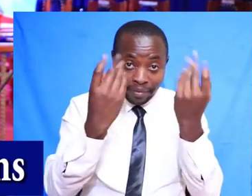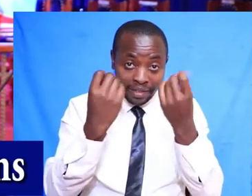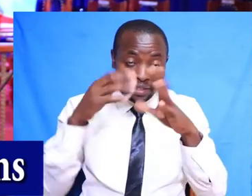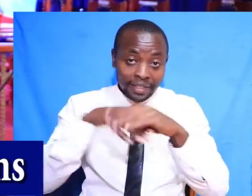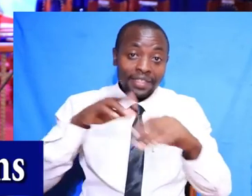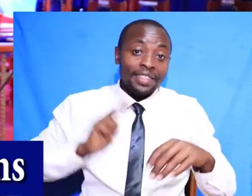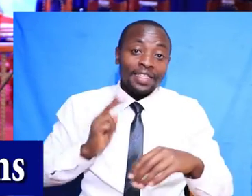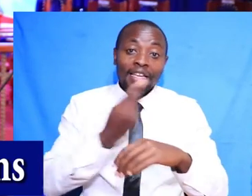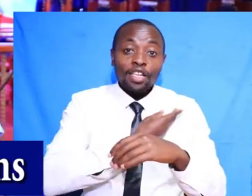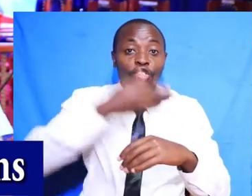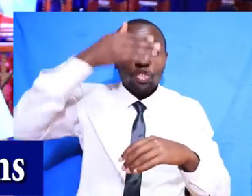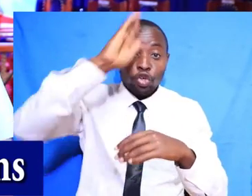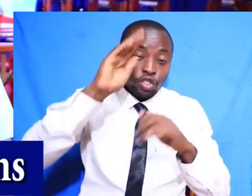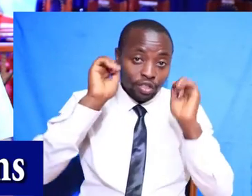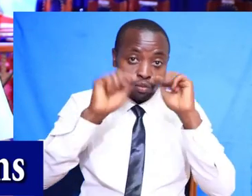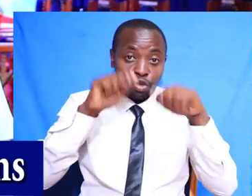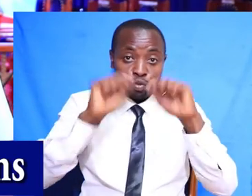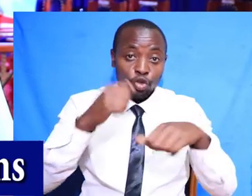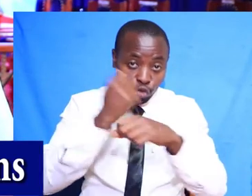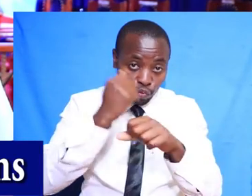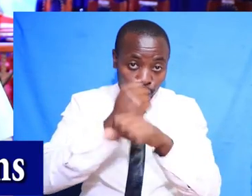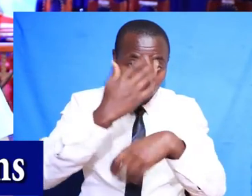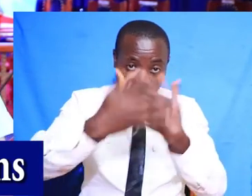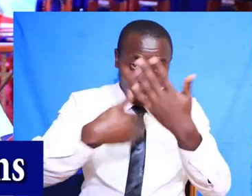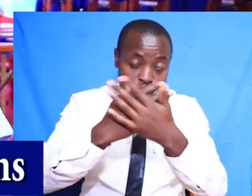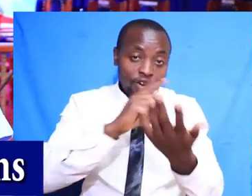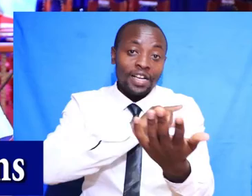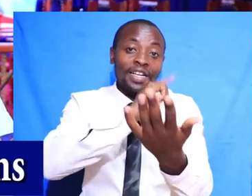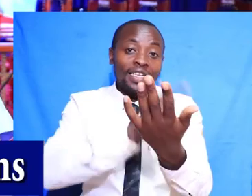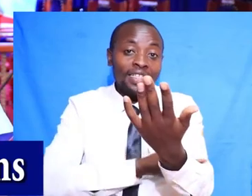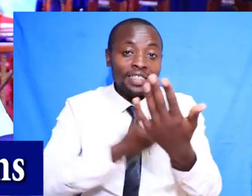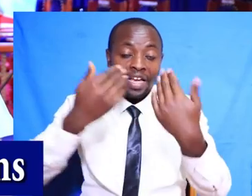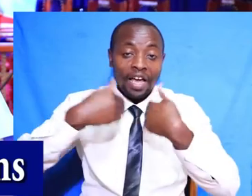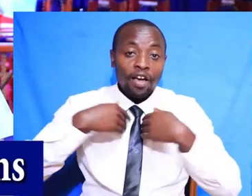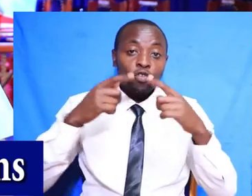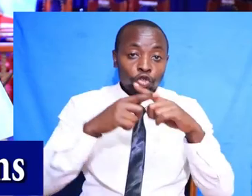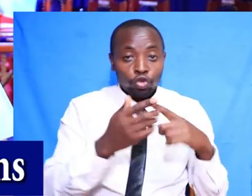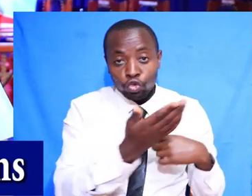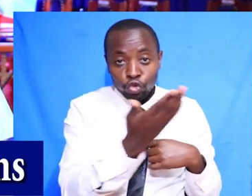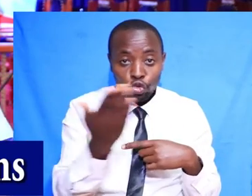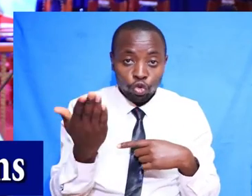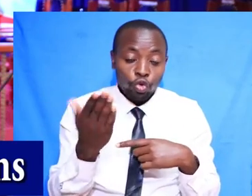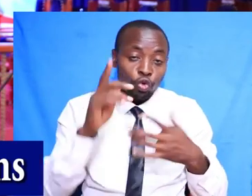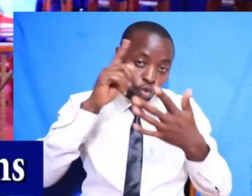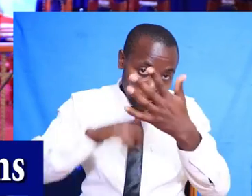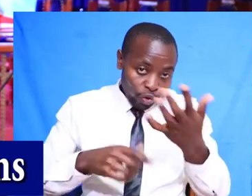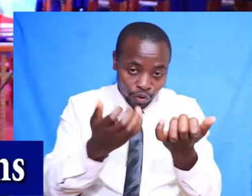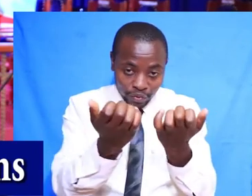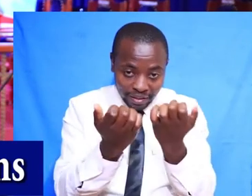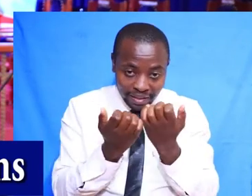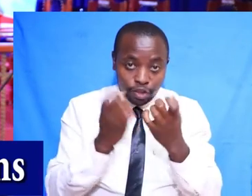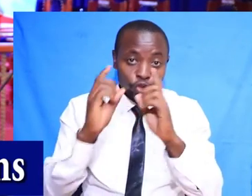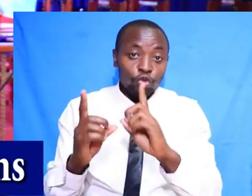Because God is able to make all grace abound towards you. What we need to